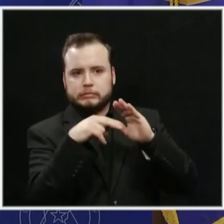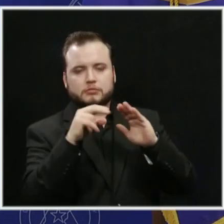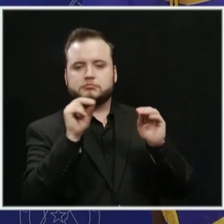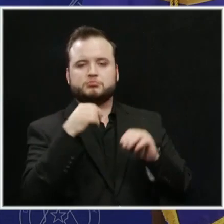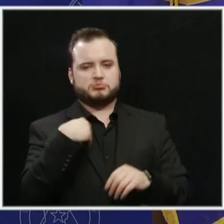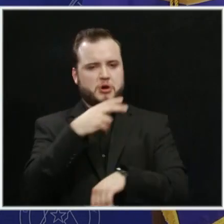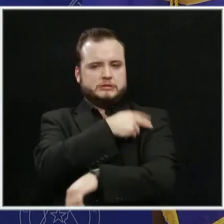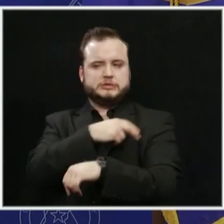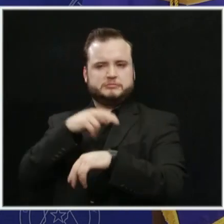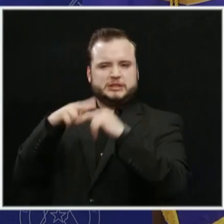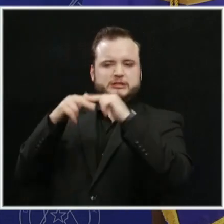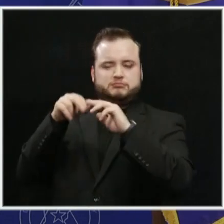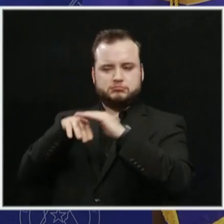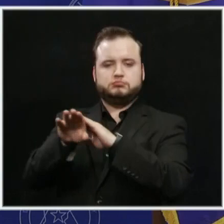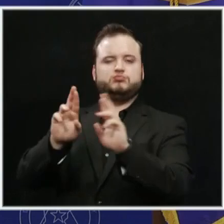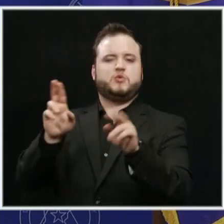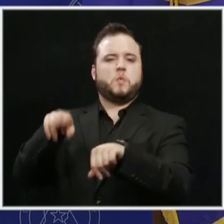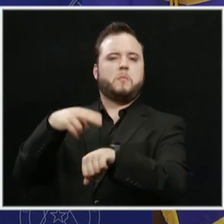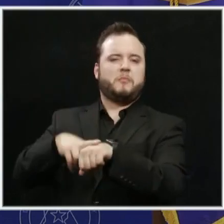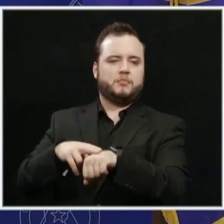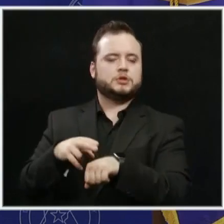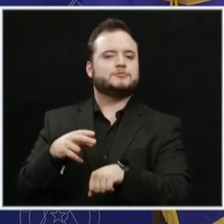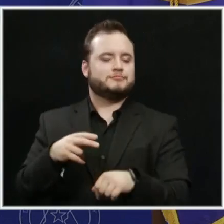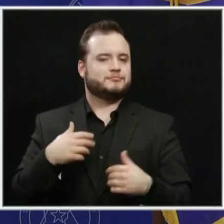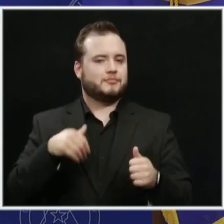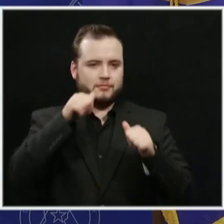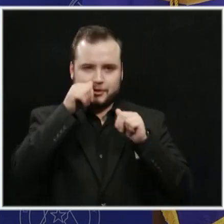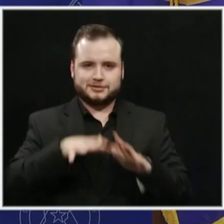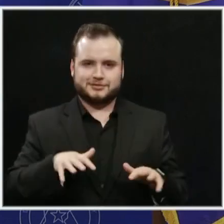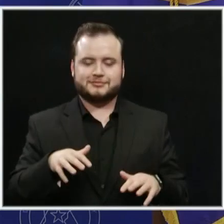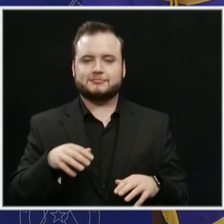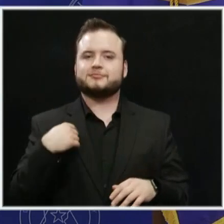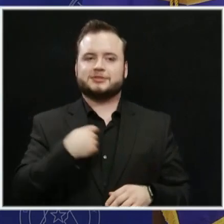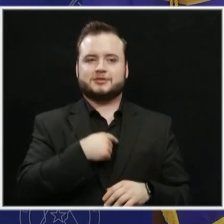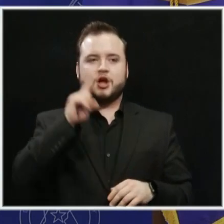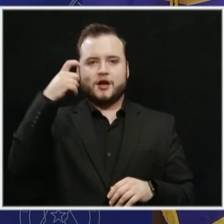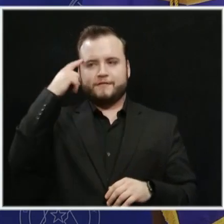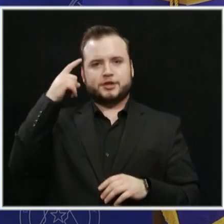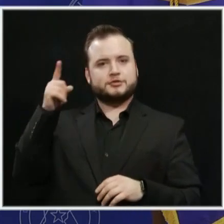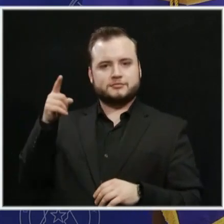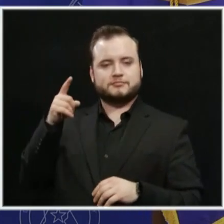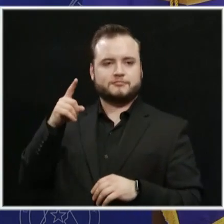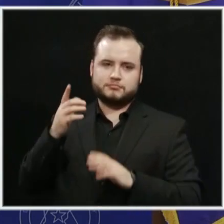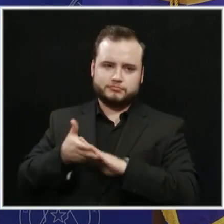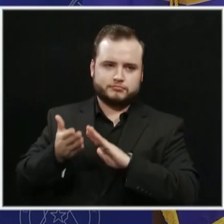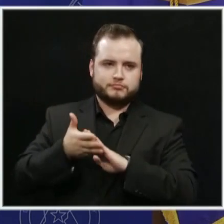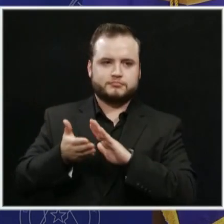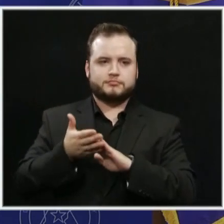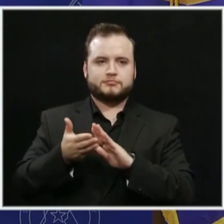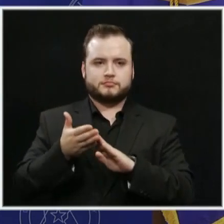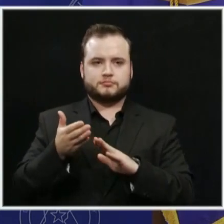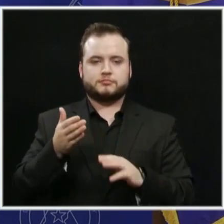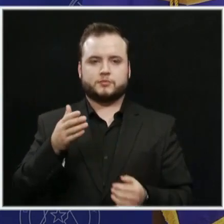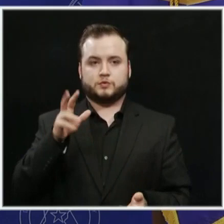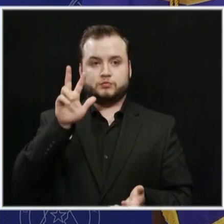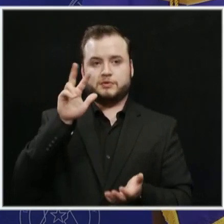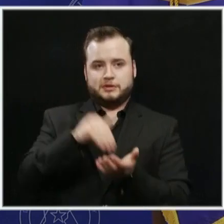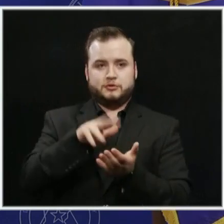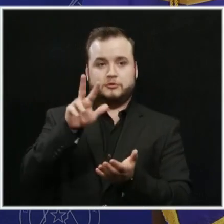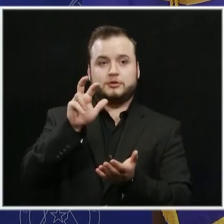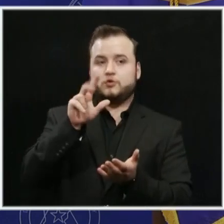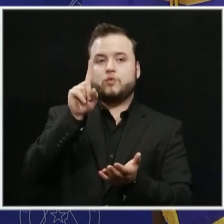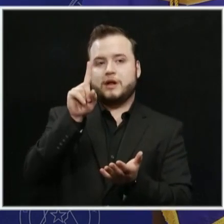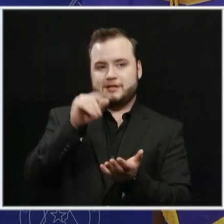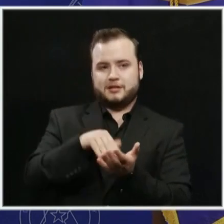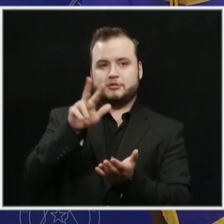our critical care resources here, we operate routinely about 1,300 ICU beds in the state, and we're prepared to more than double